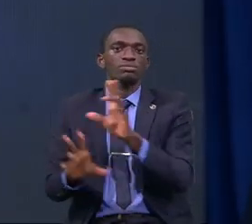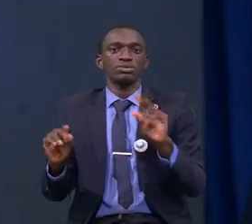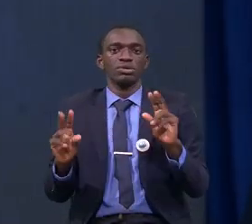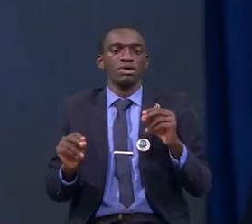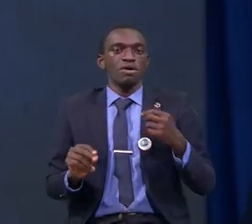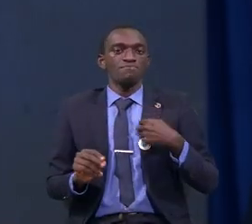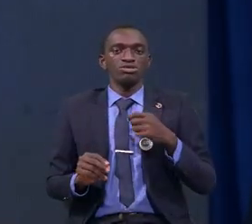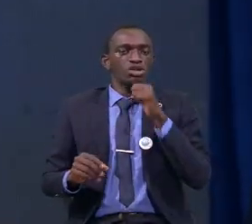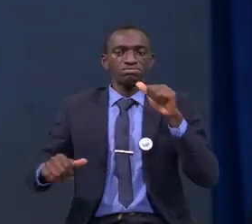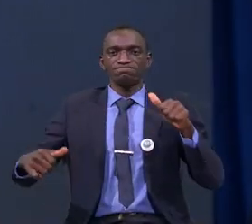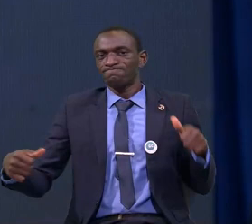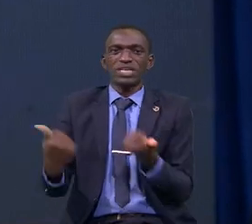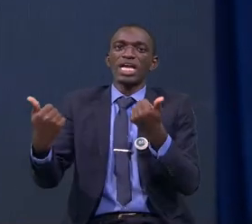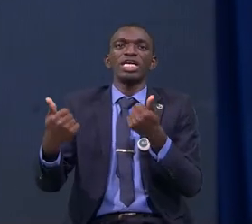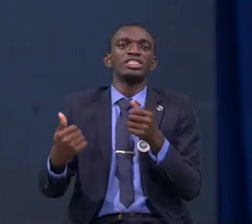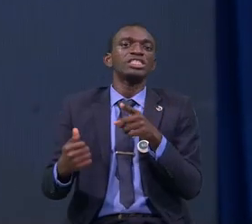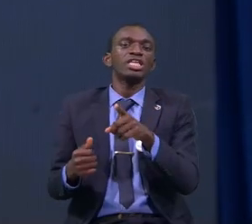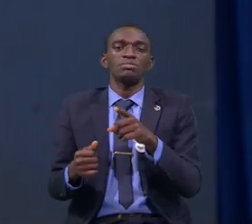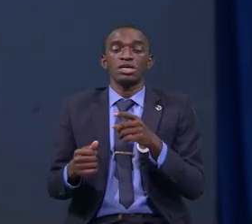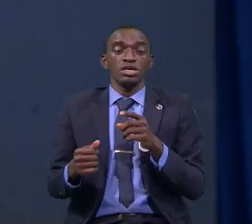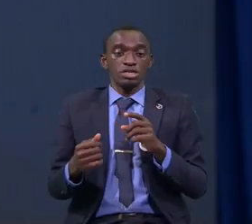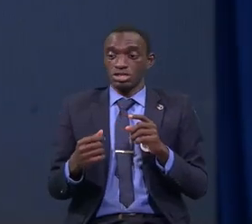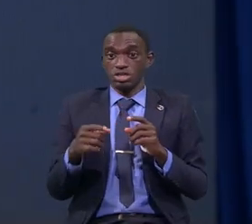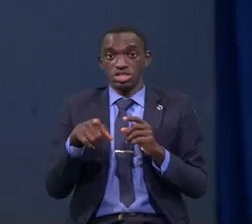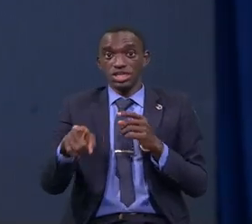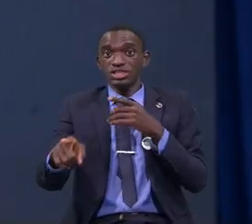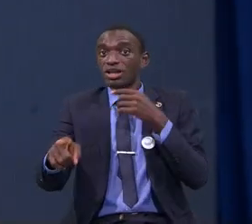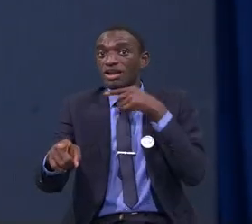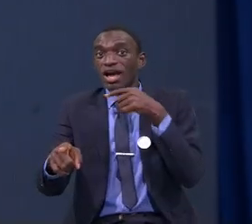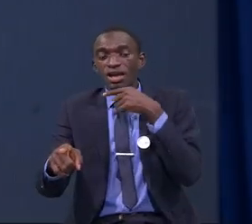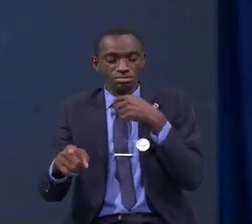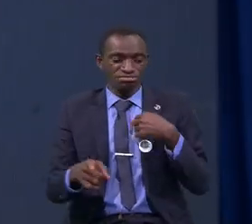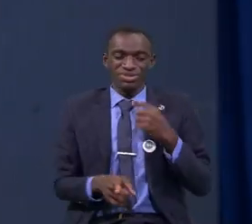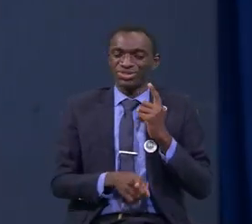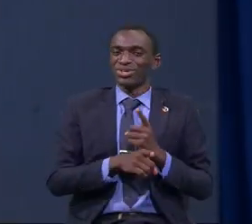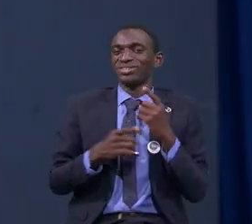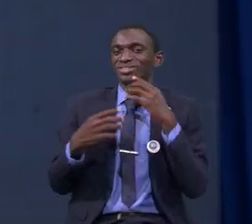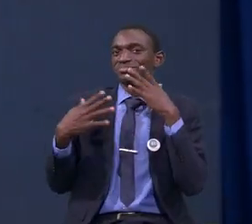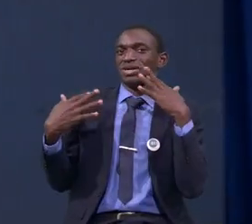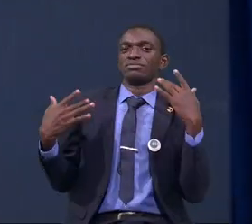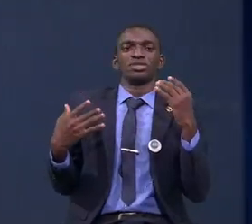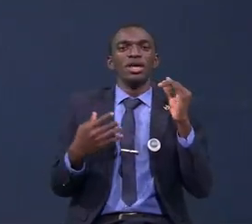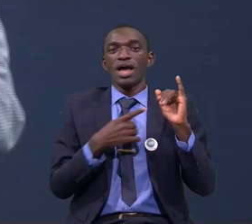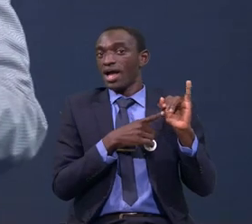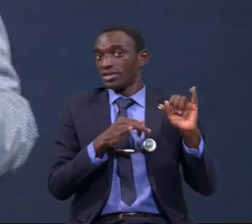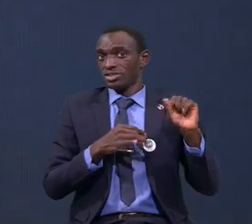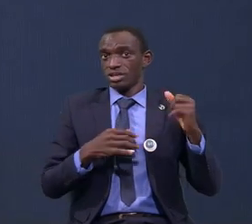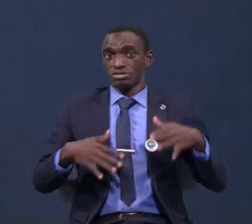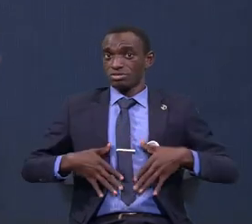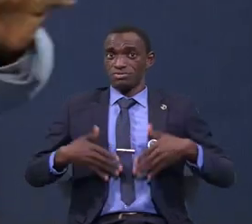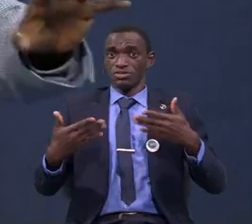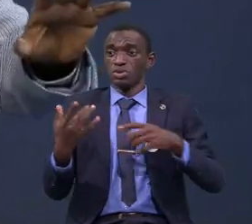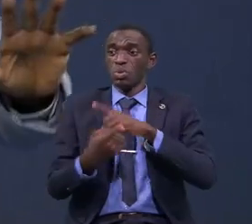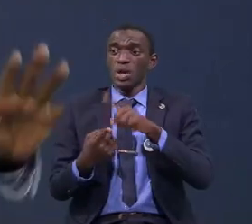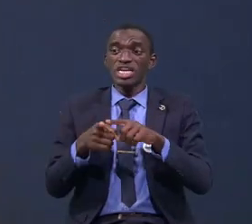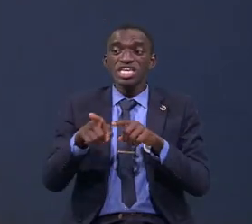challenge them. When they told lies, I smiled. when they were wicked to other people, I